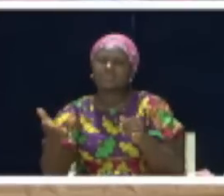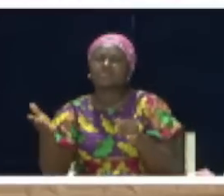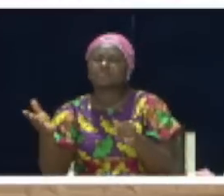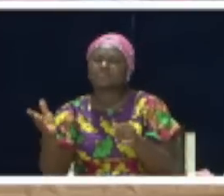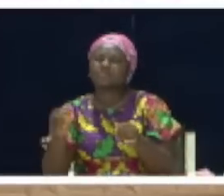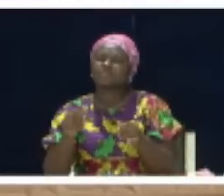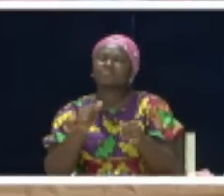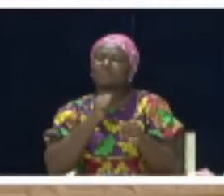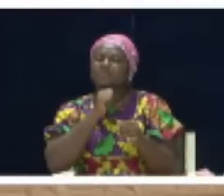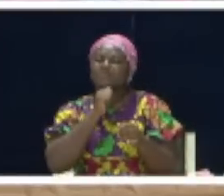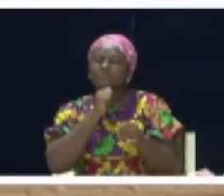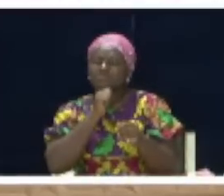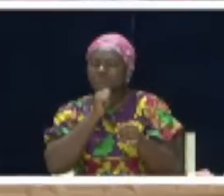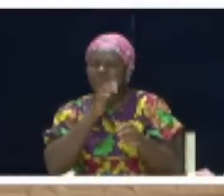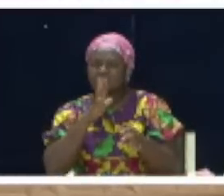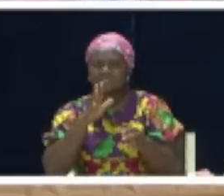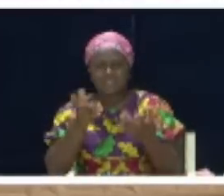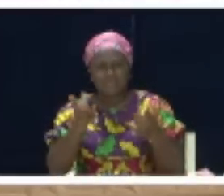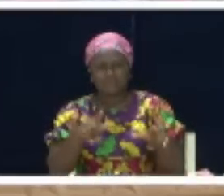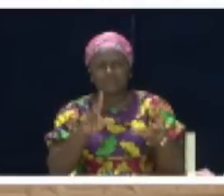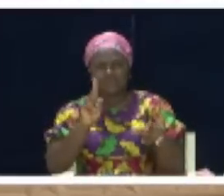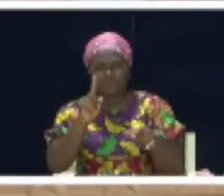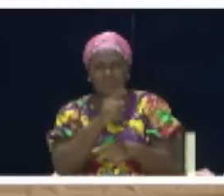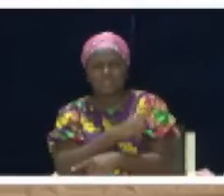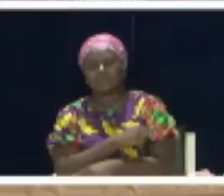Nothing happened. One day,